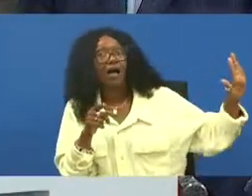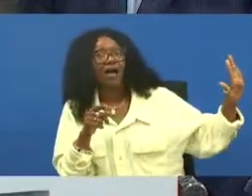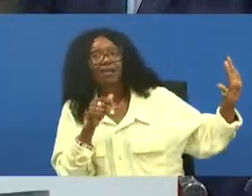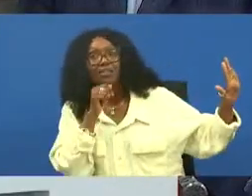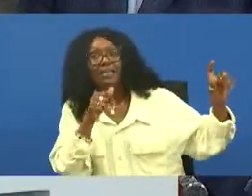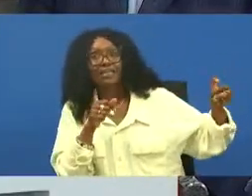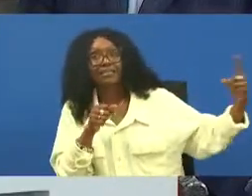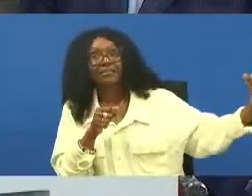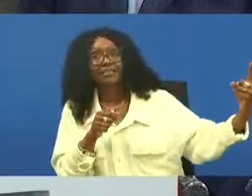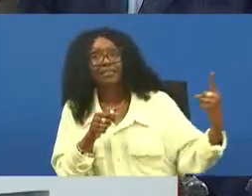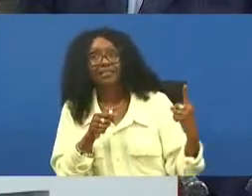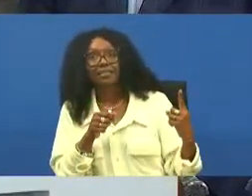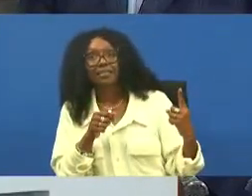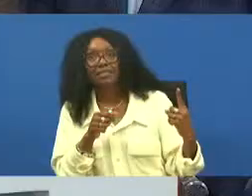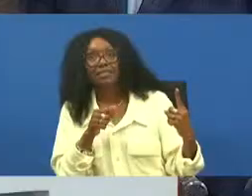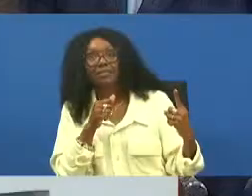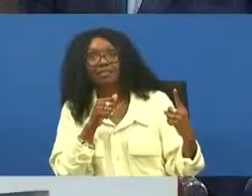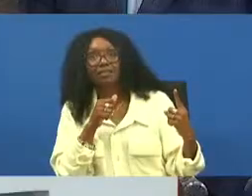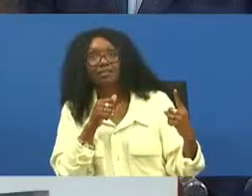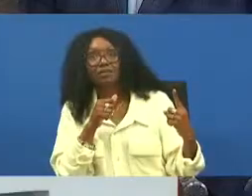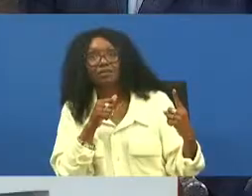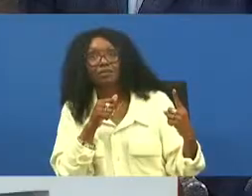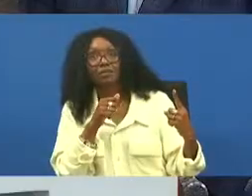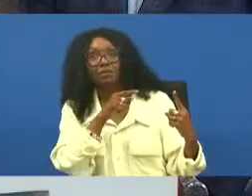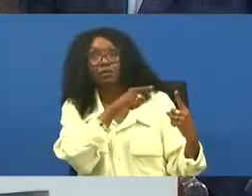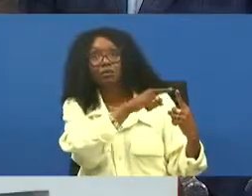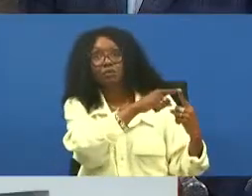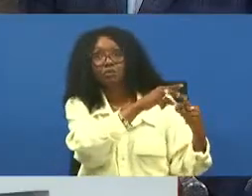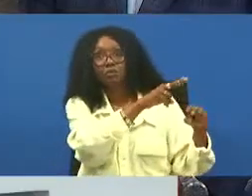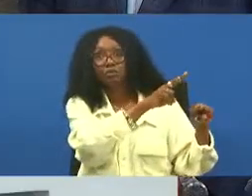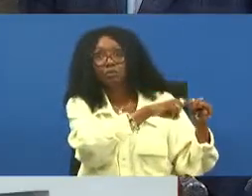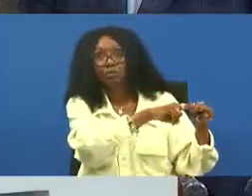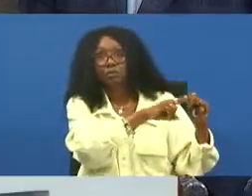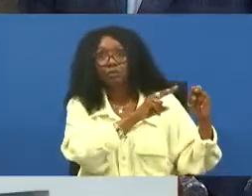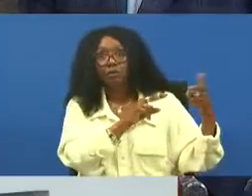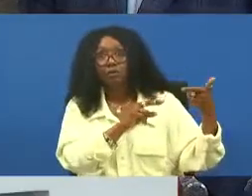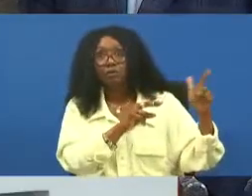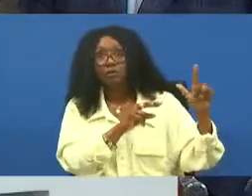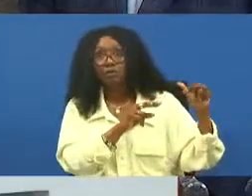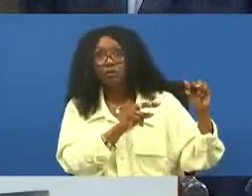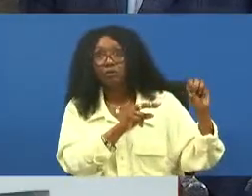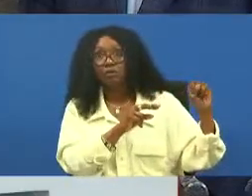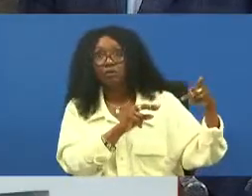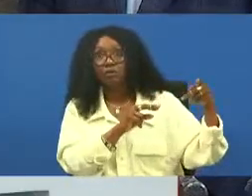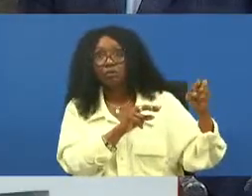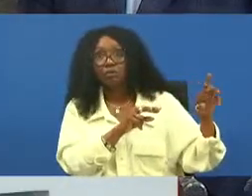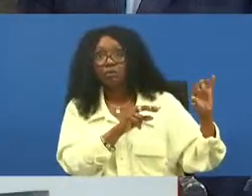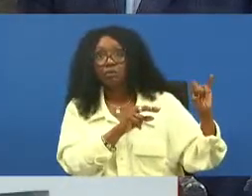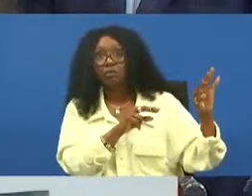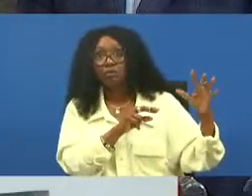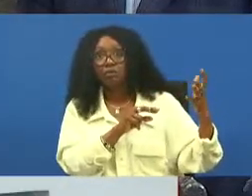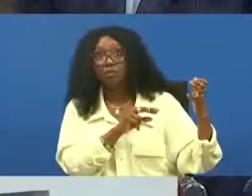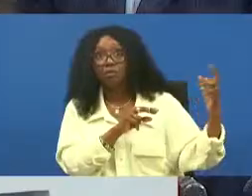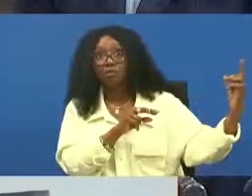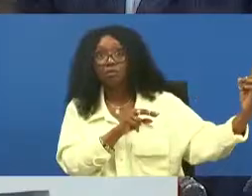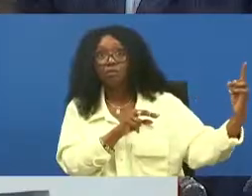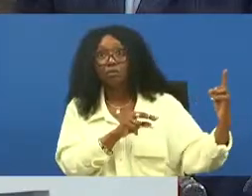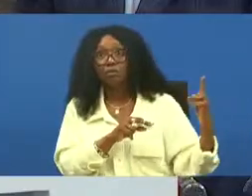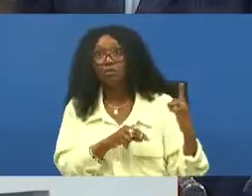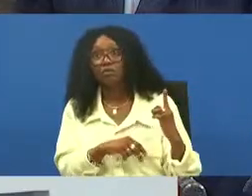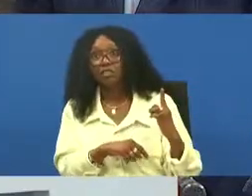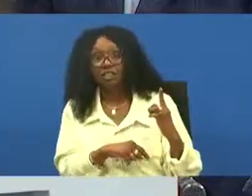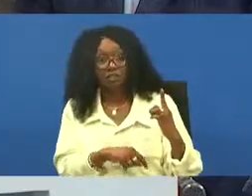here. This is my time. So if you'll sit down, Mr. Glasper. If they want to call you up, they'll call you up. But if you look at